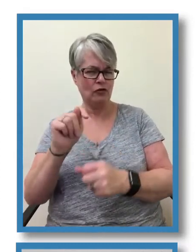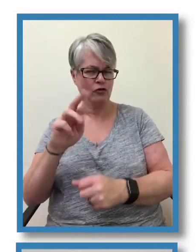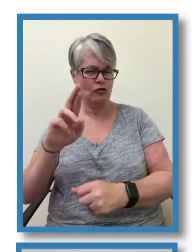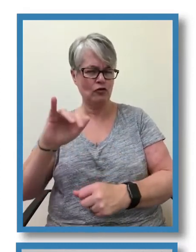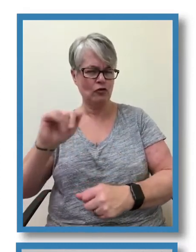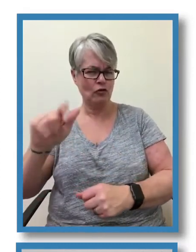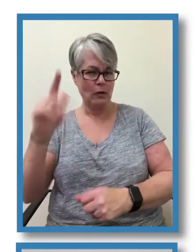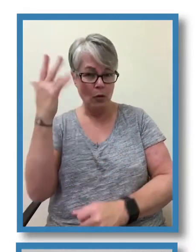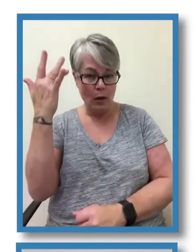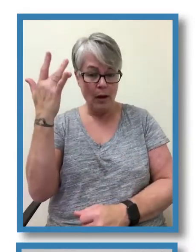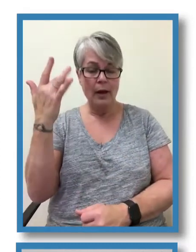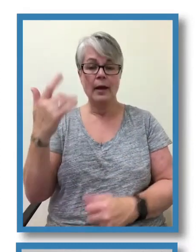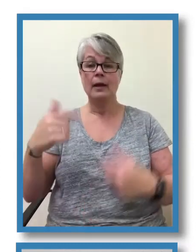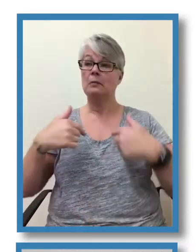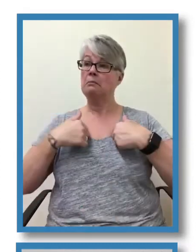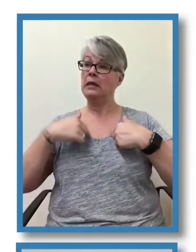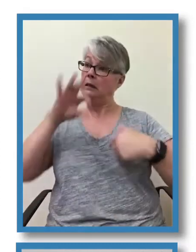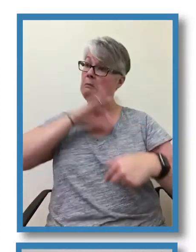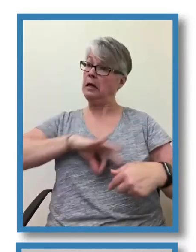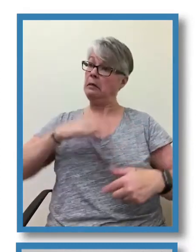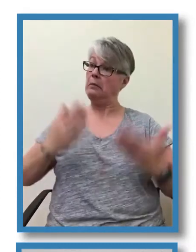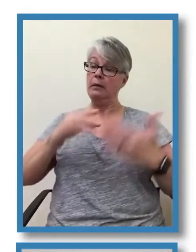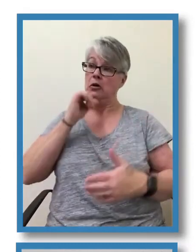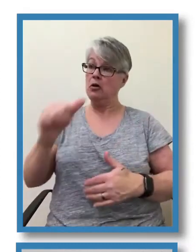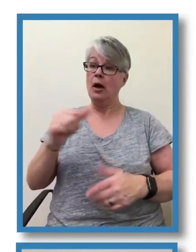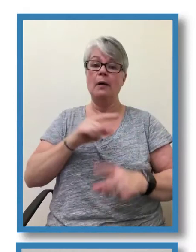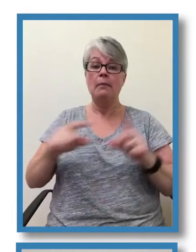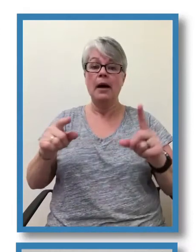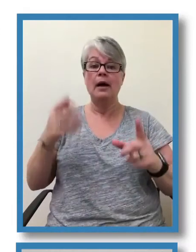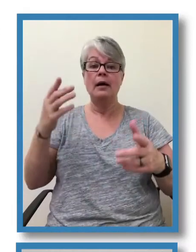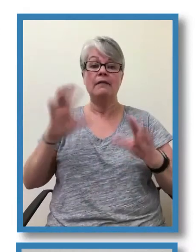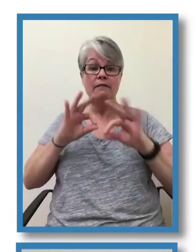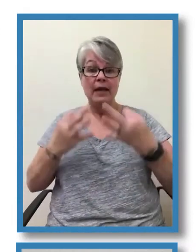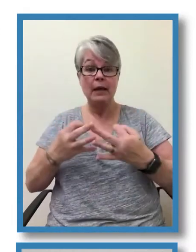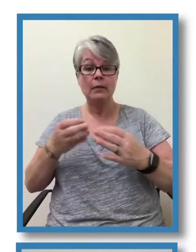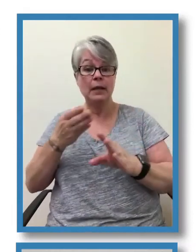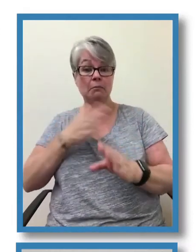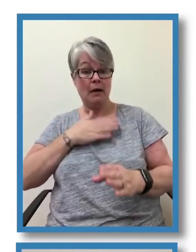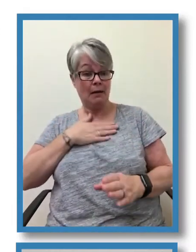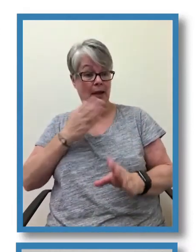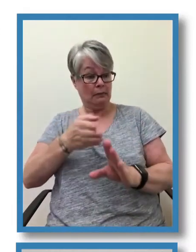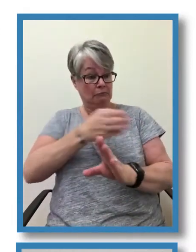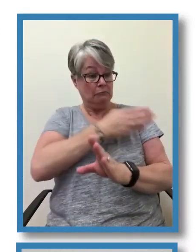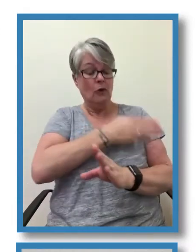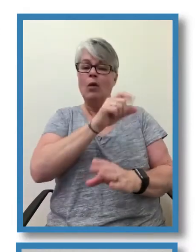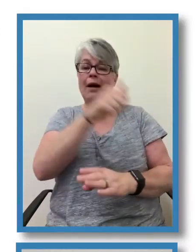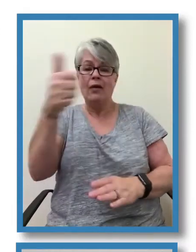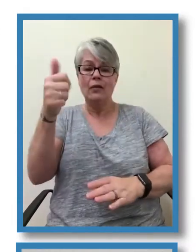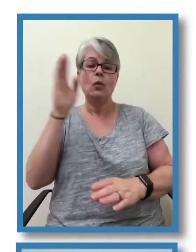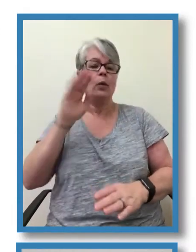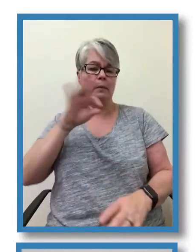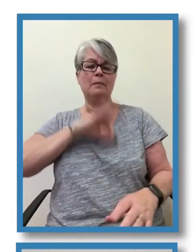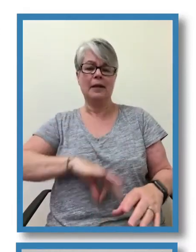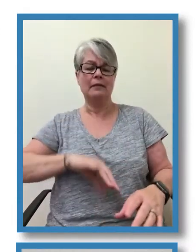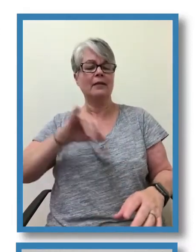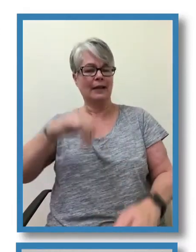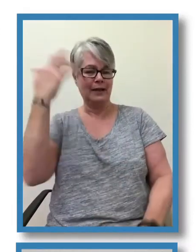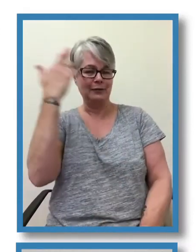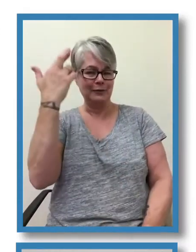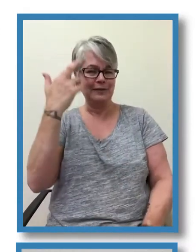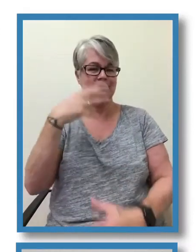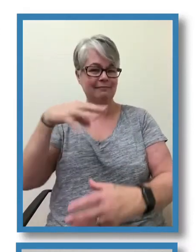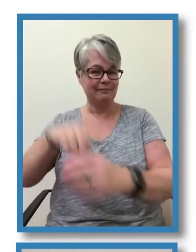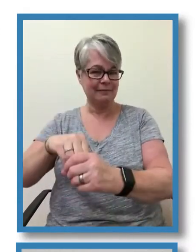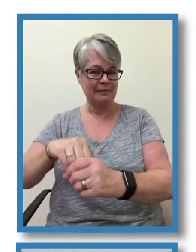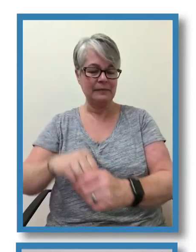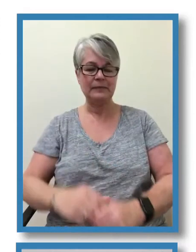observational study. Just to mention that there are things. This is a Canadian initiative we're very proud of. In London, Ontario, we're